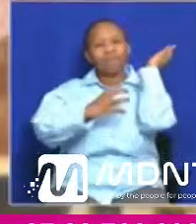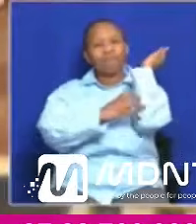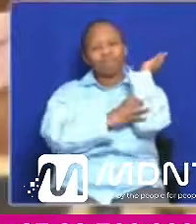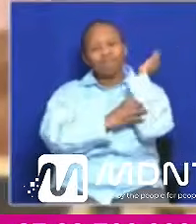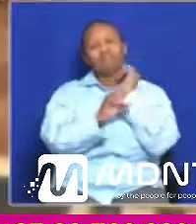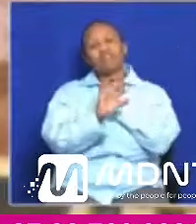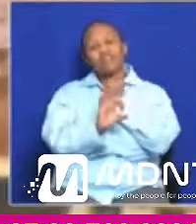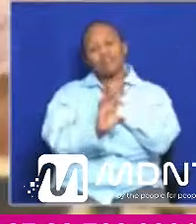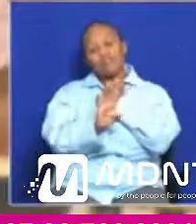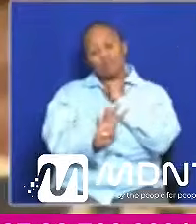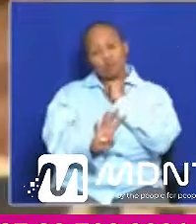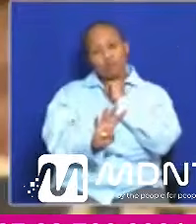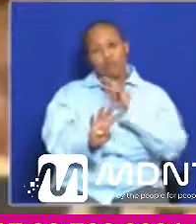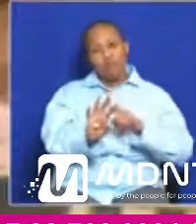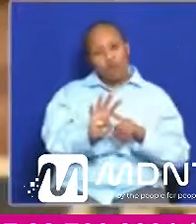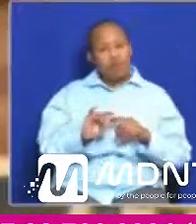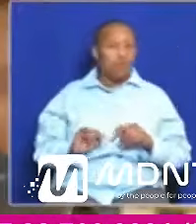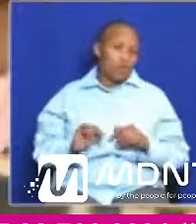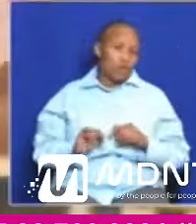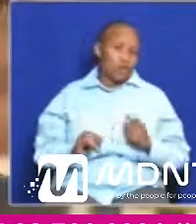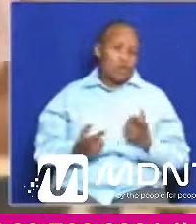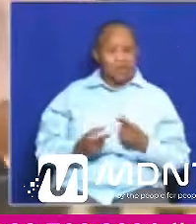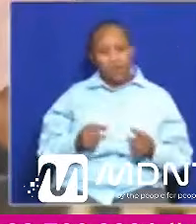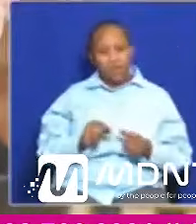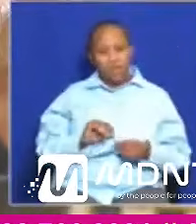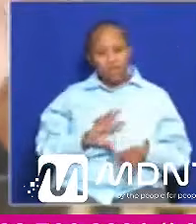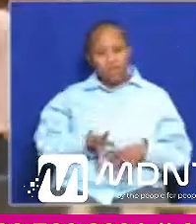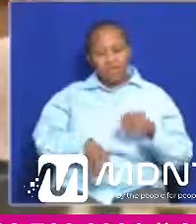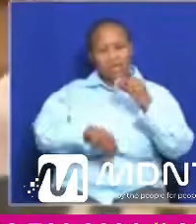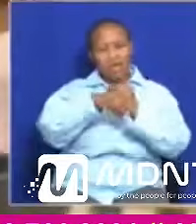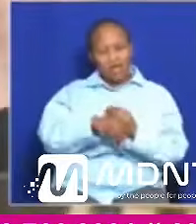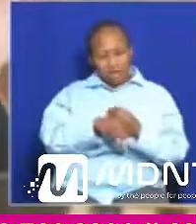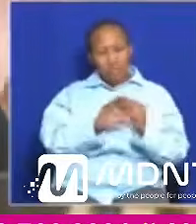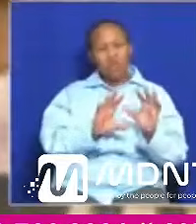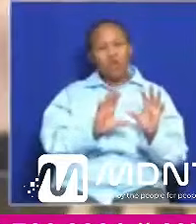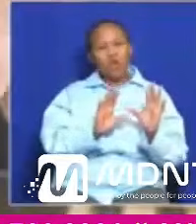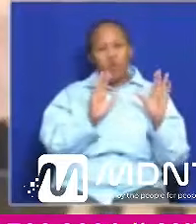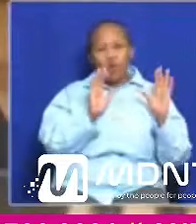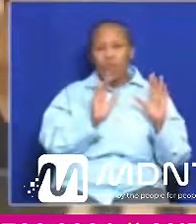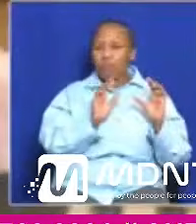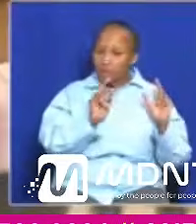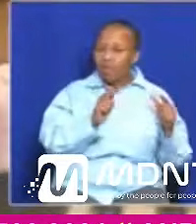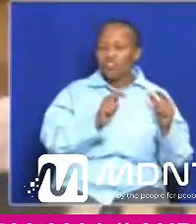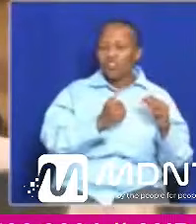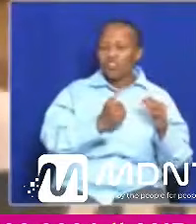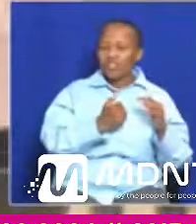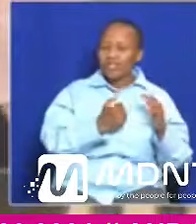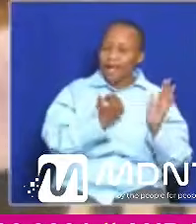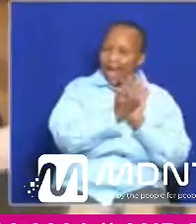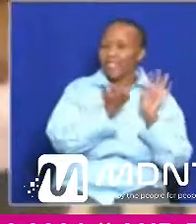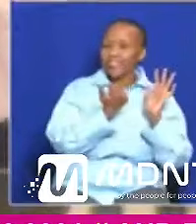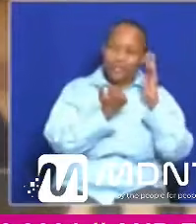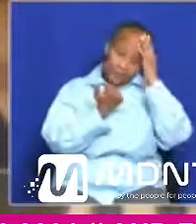3(4) was enacted in the Commissions Act, there was no such thing as a constitution. We didn't have a constitution that's